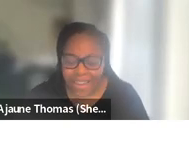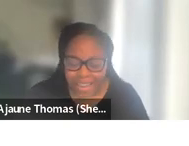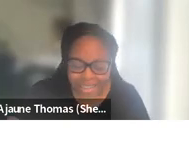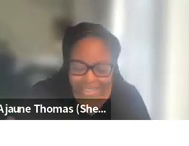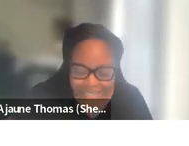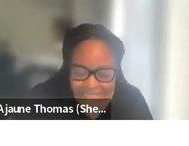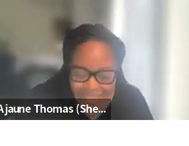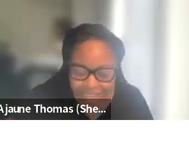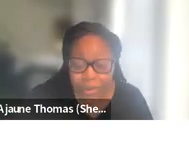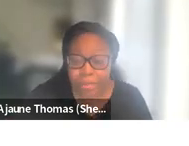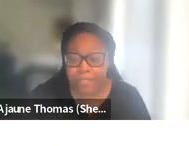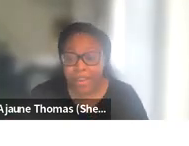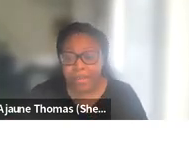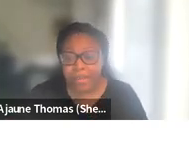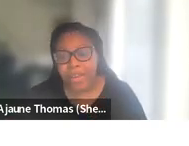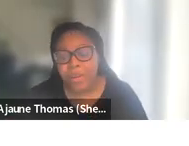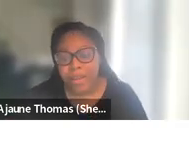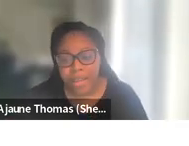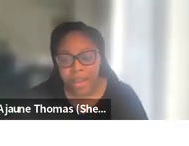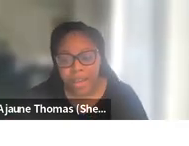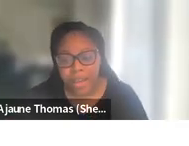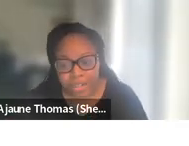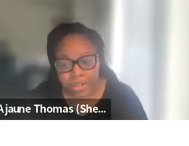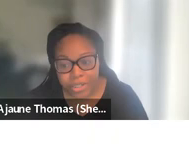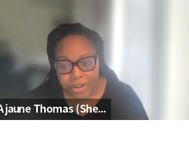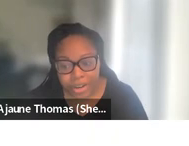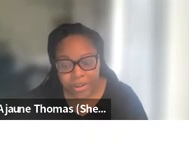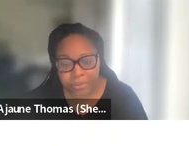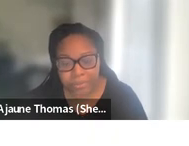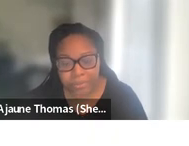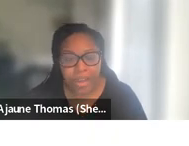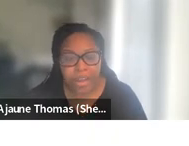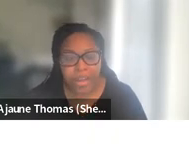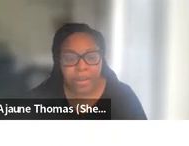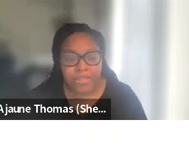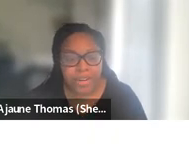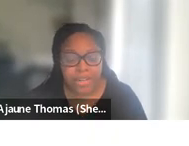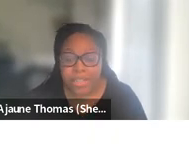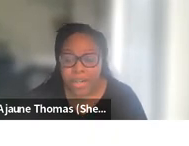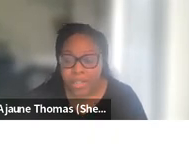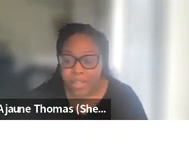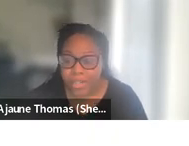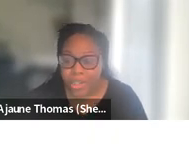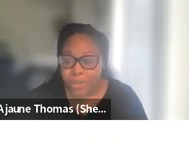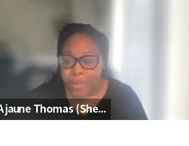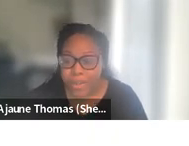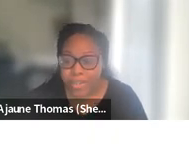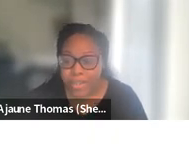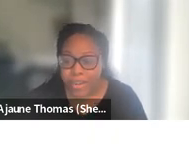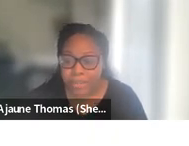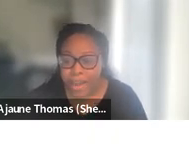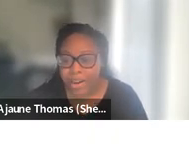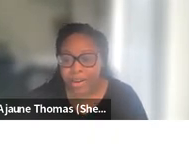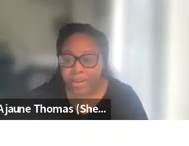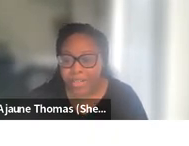with my kids and with my family, and we play that on the Nintendo Switch right now. It's very nostalgic too,